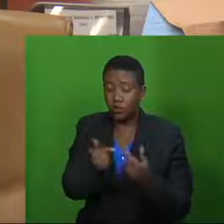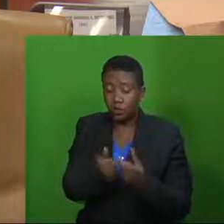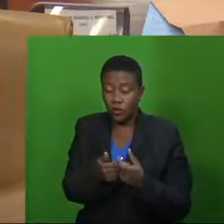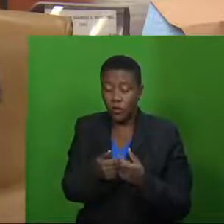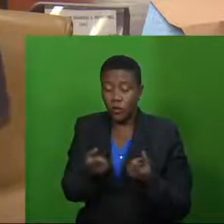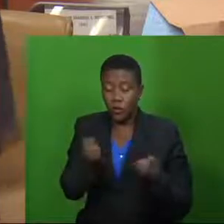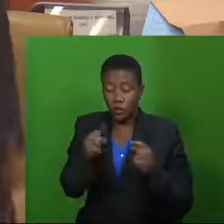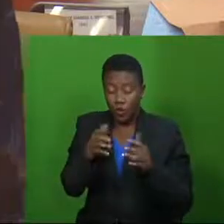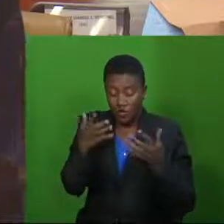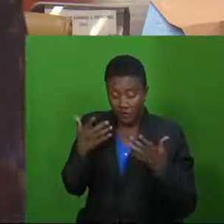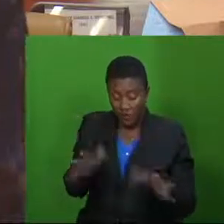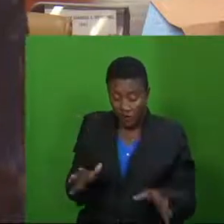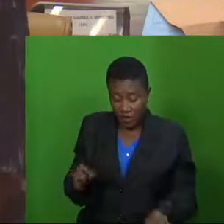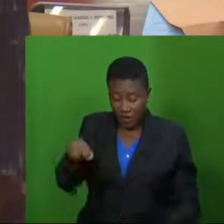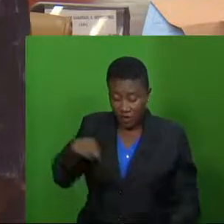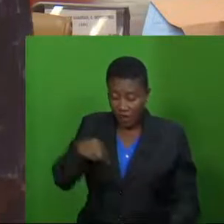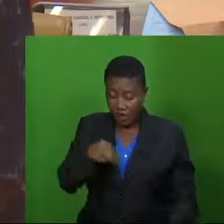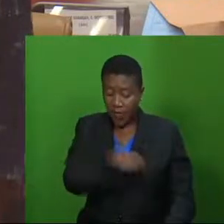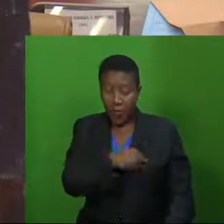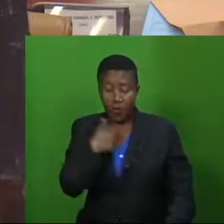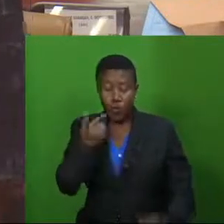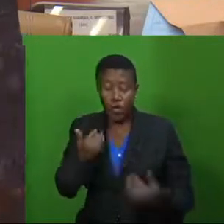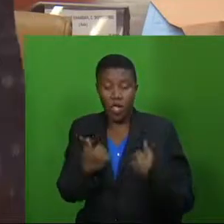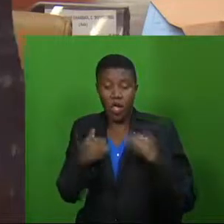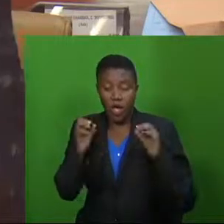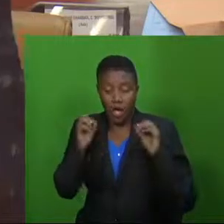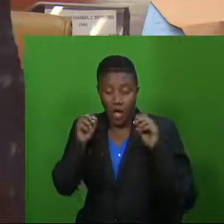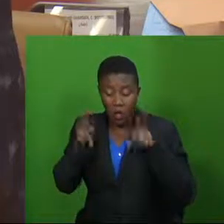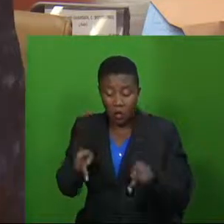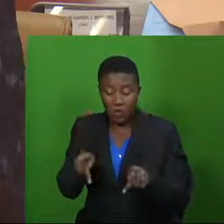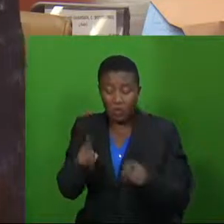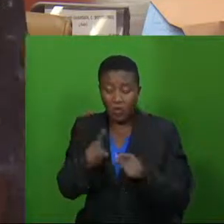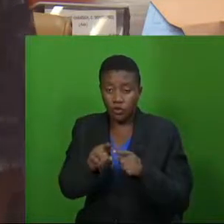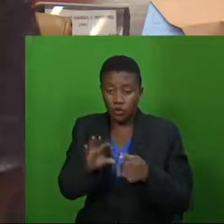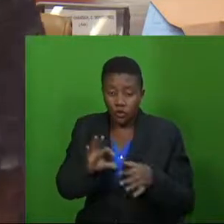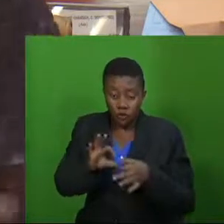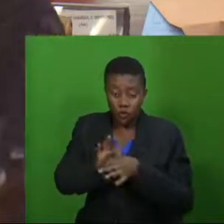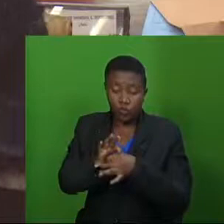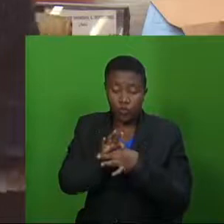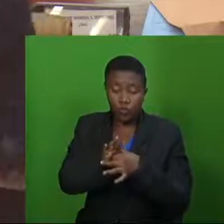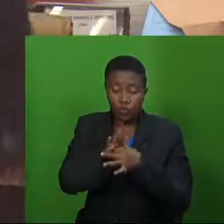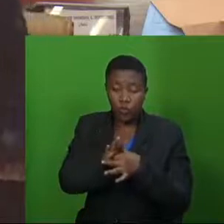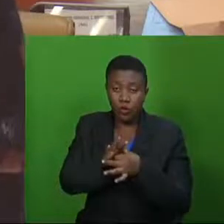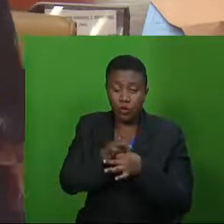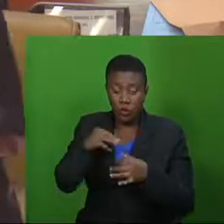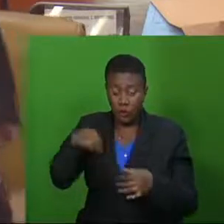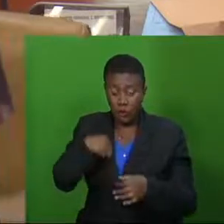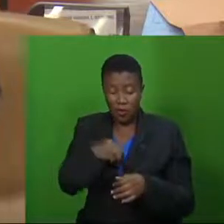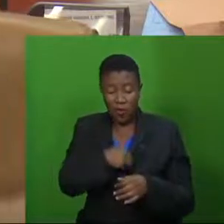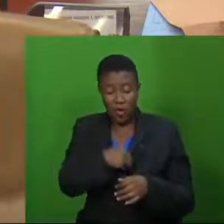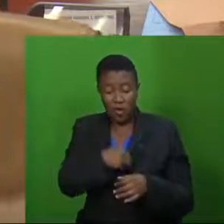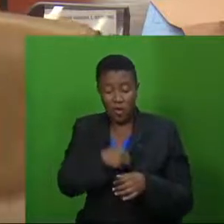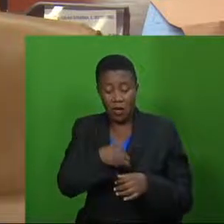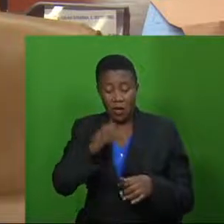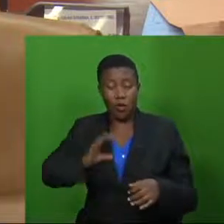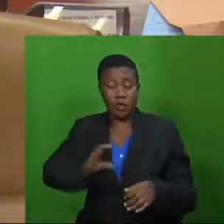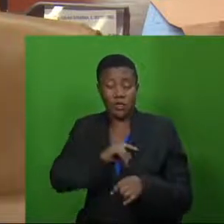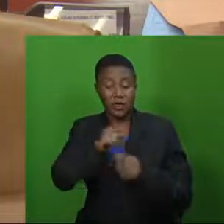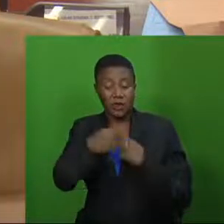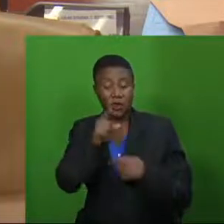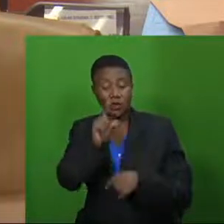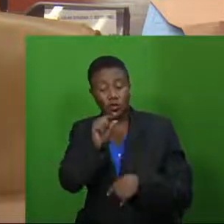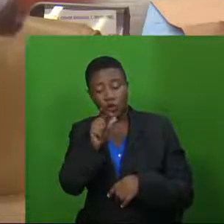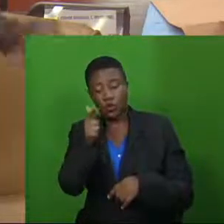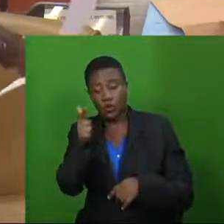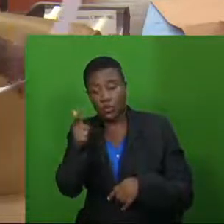who have been privileged to be members of this 23-member committee the Speaker, should take